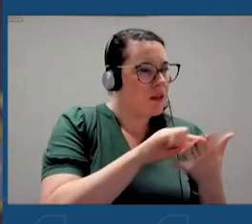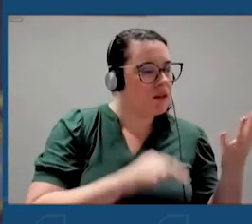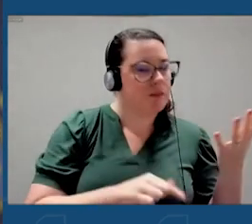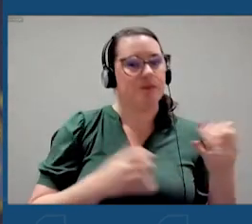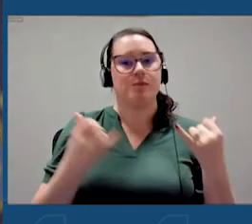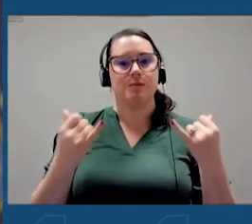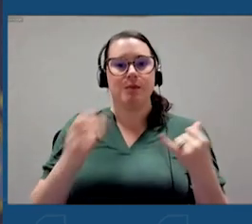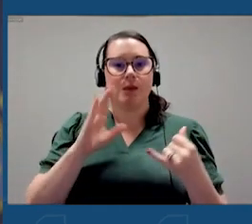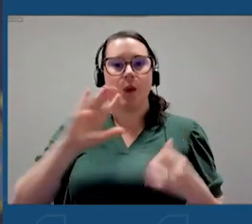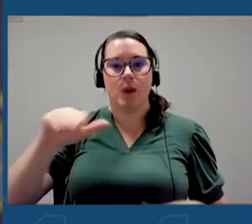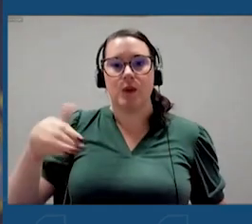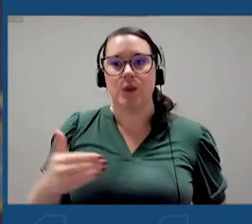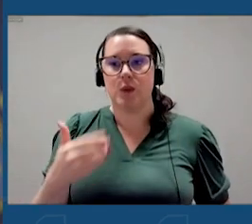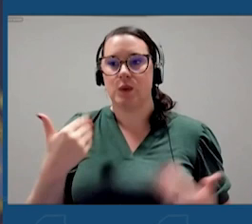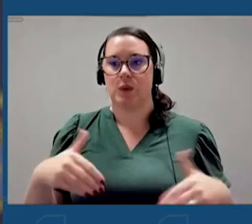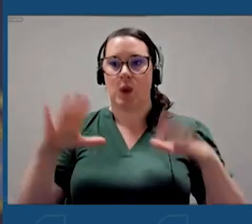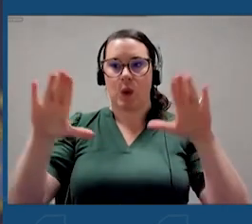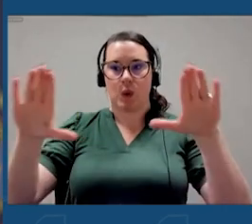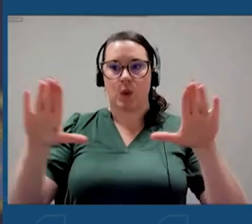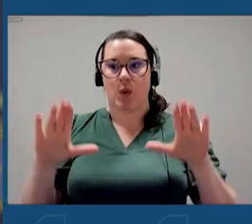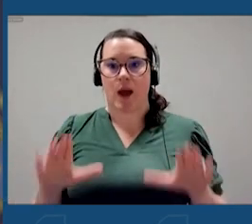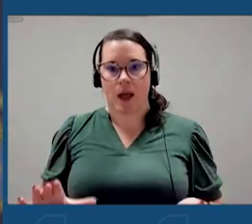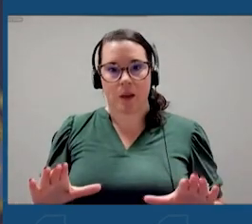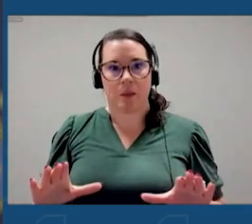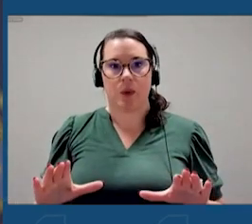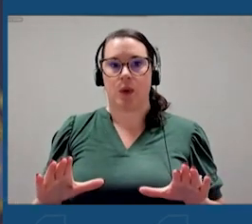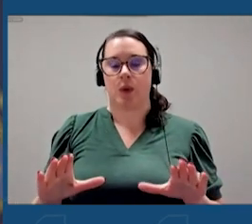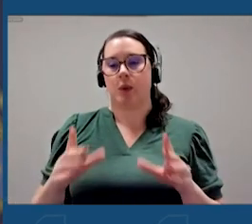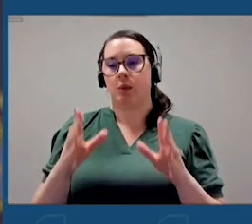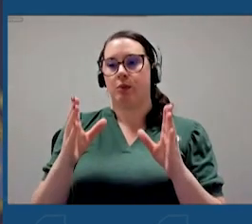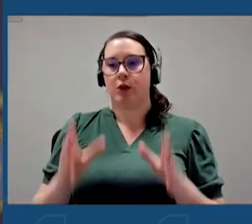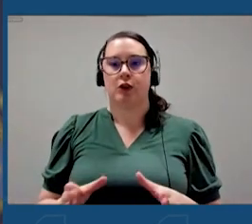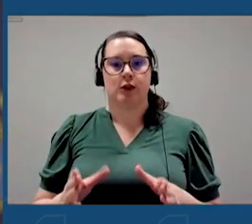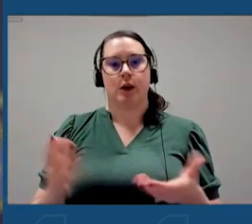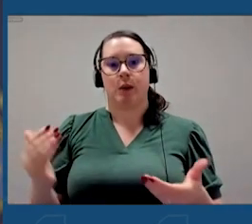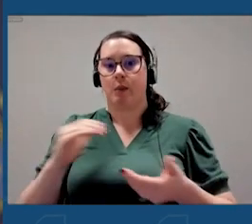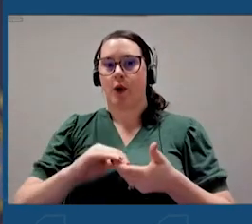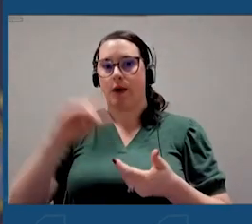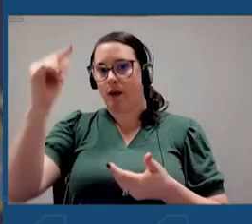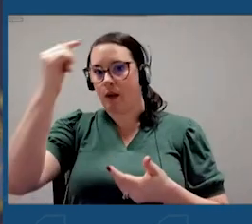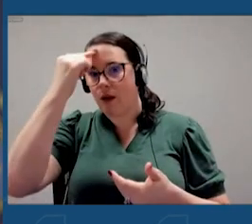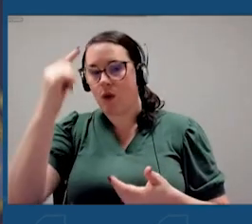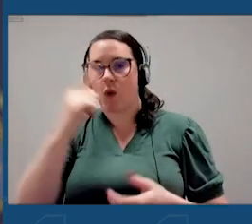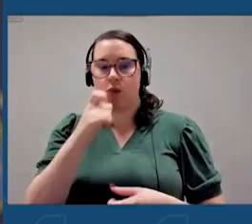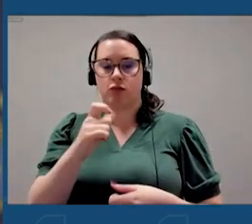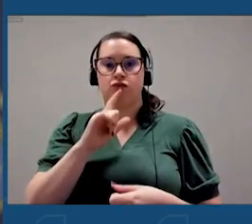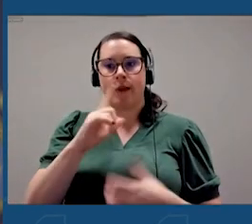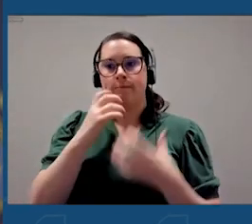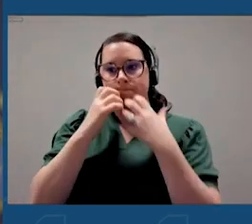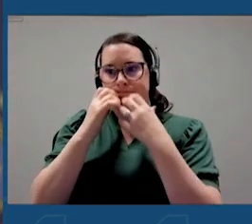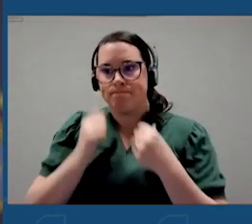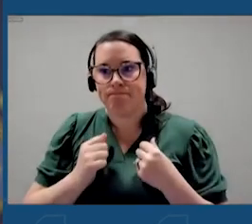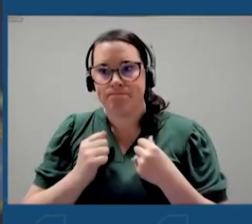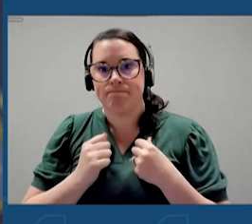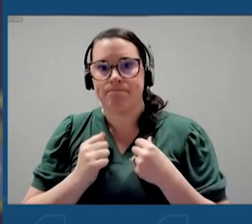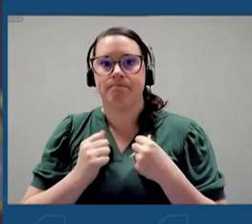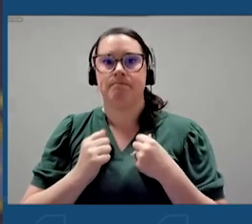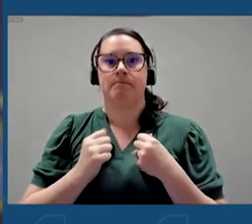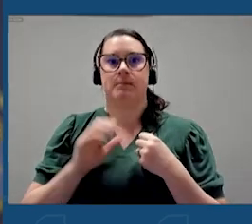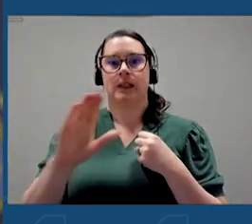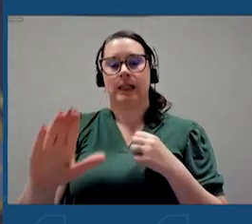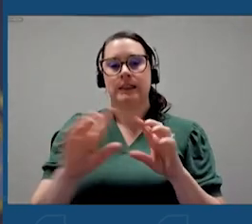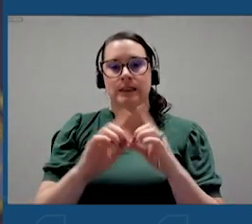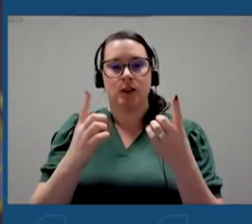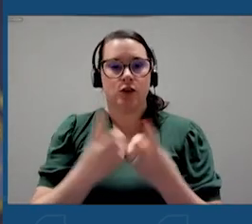an incredible individual, great partner in government, someone who cares deeply about his district, and that is